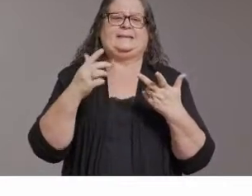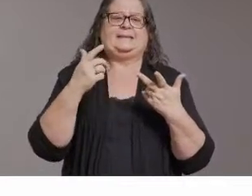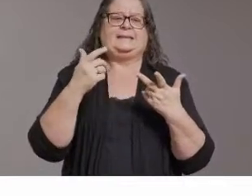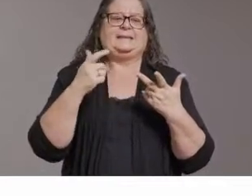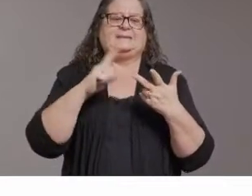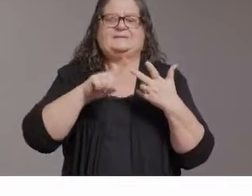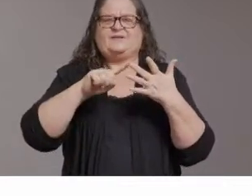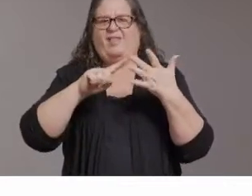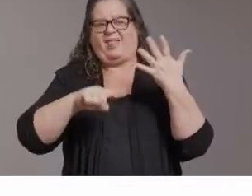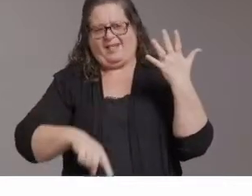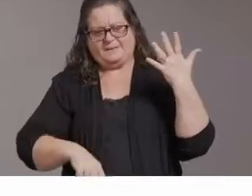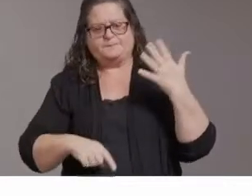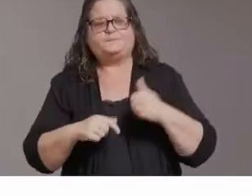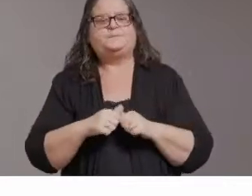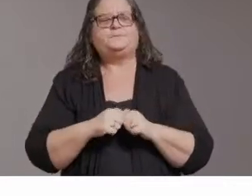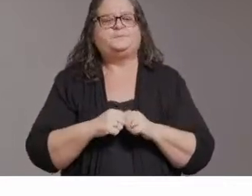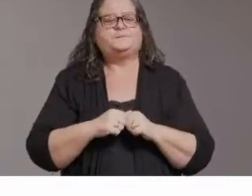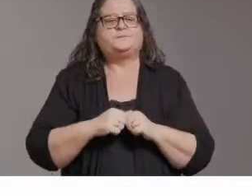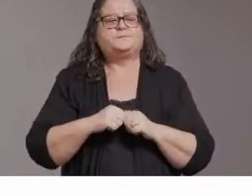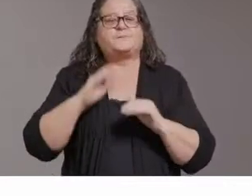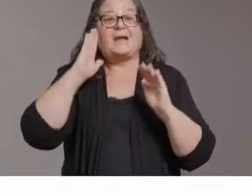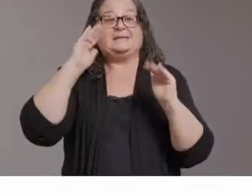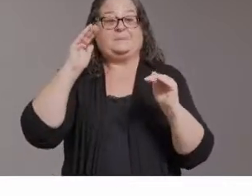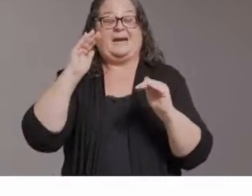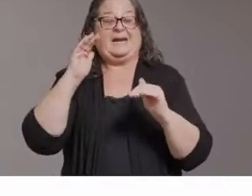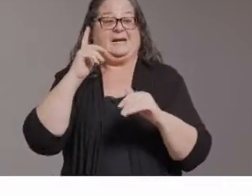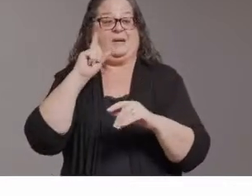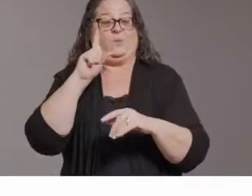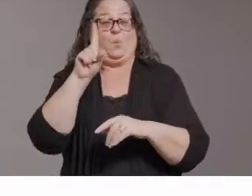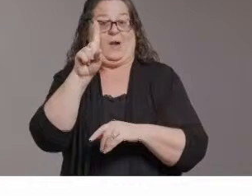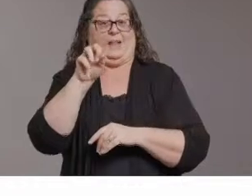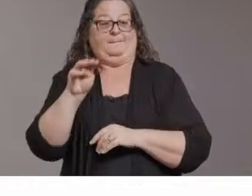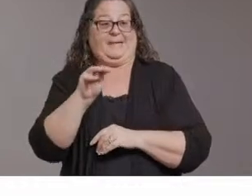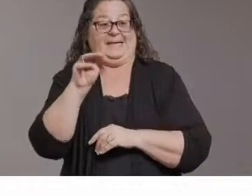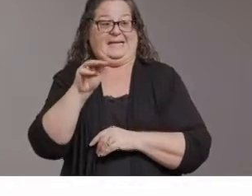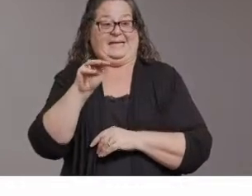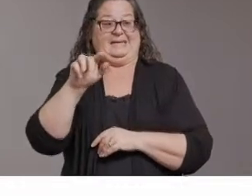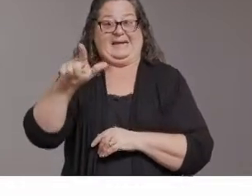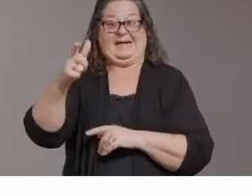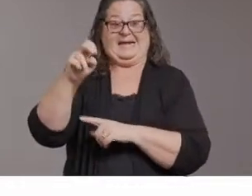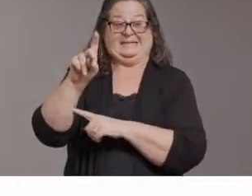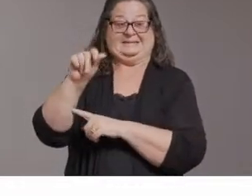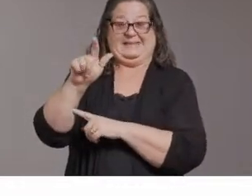hit 1 million shots with our Glendale pods by May.